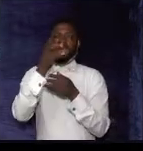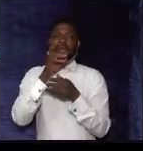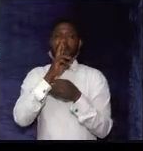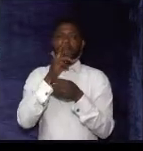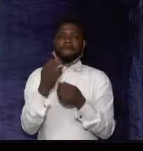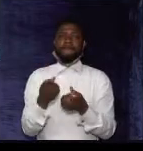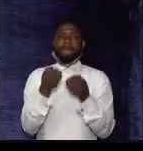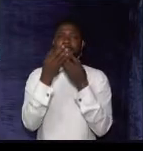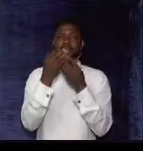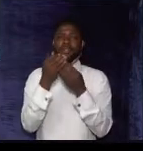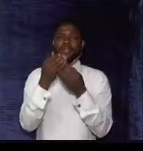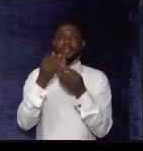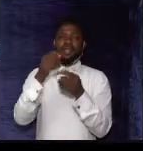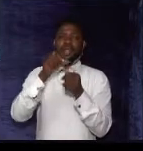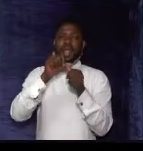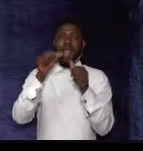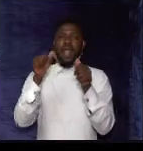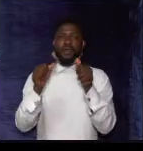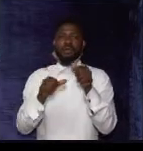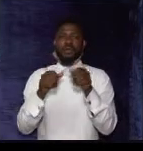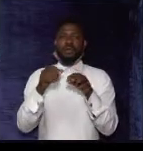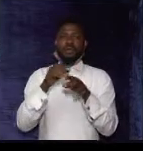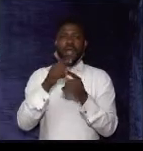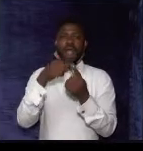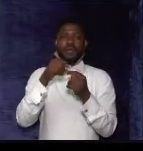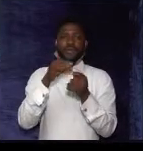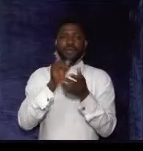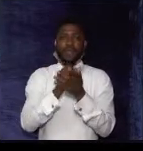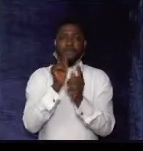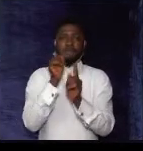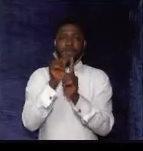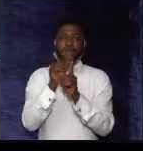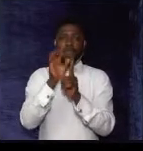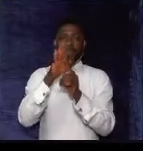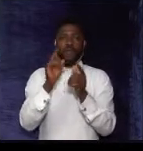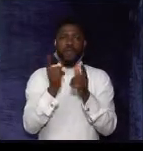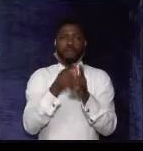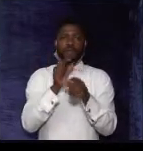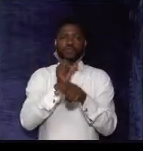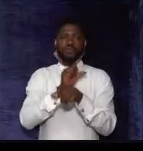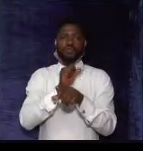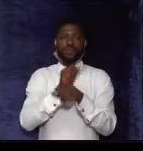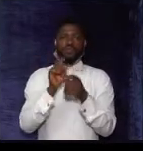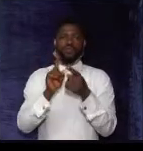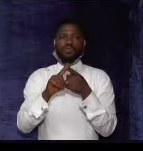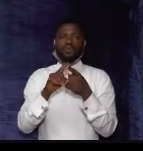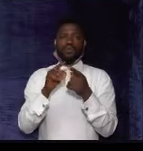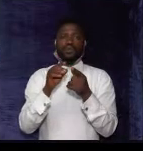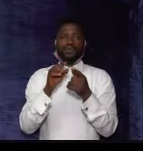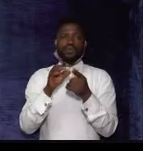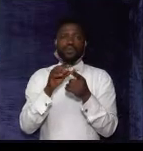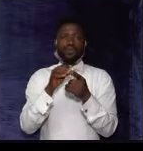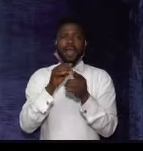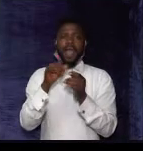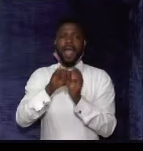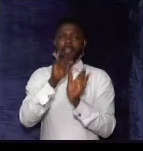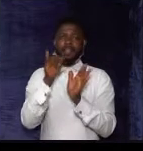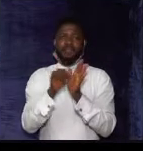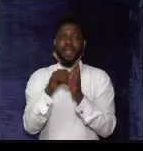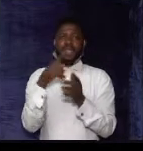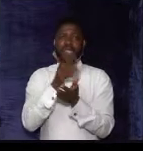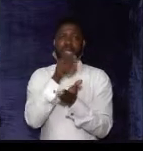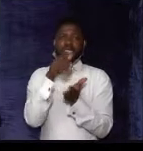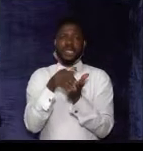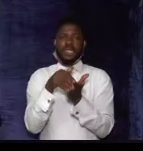there are many angles around this particular point. See, your first task is always to identify the center,